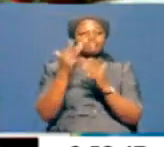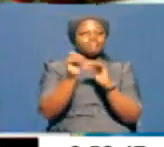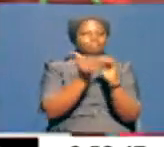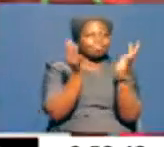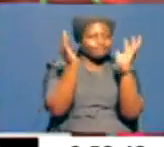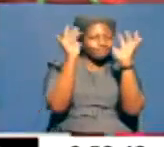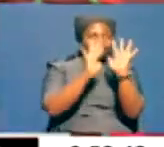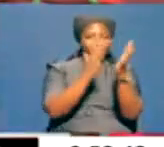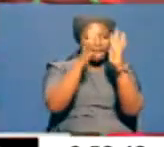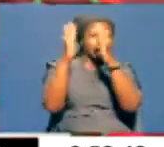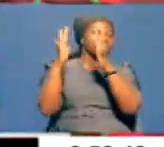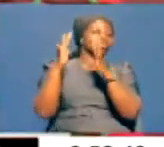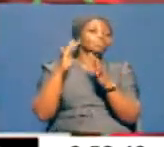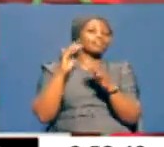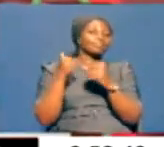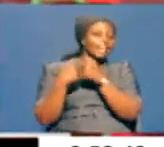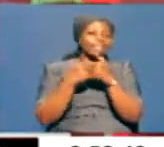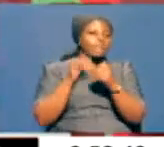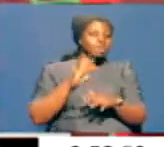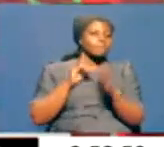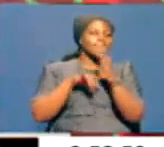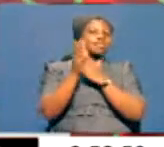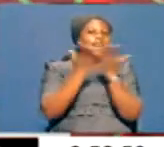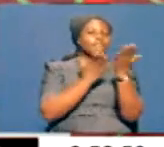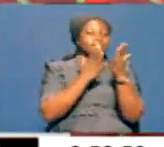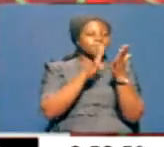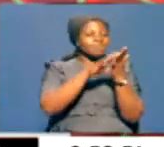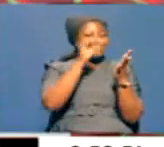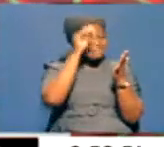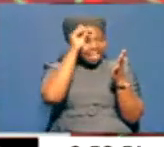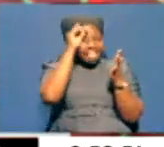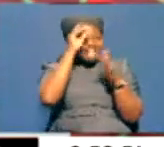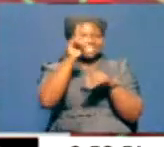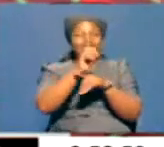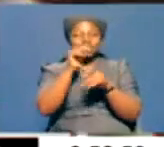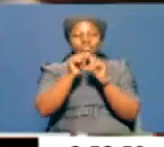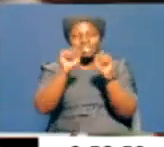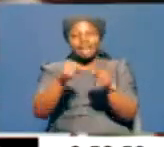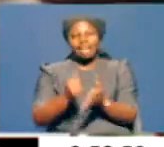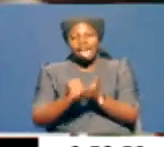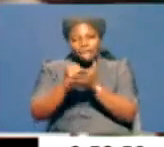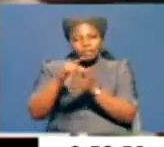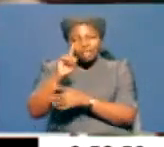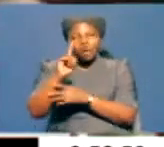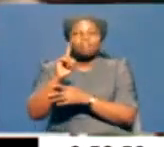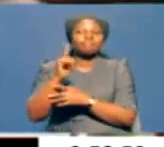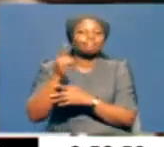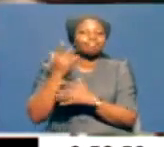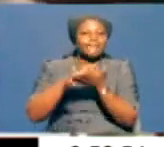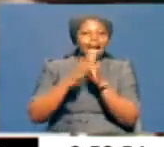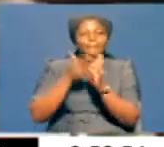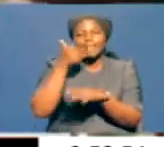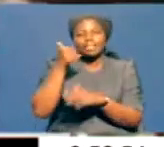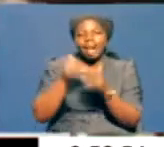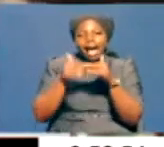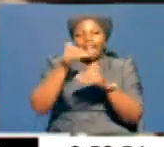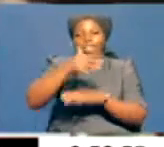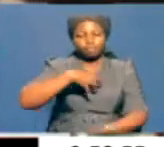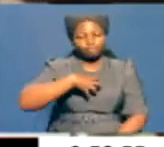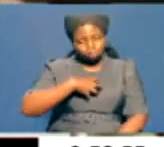women in the service to take up courses which will equip them better after retirement. The men